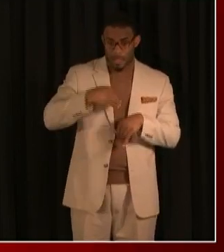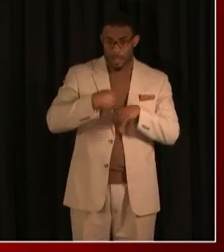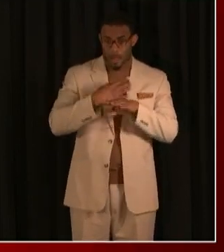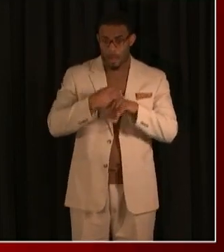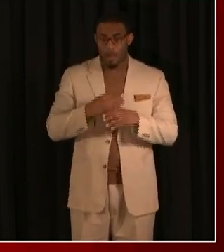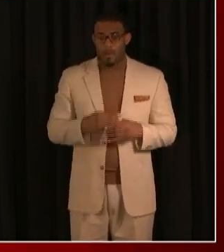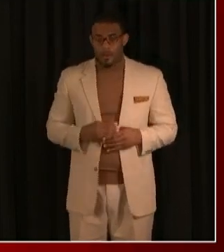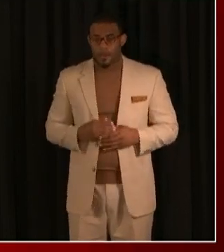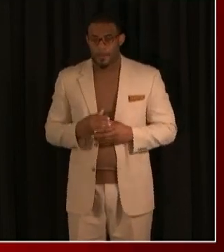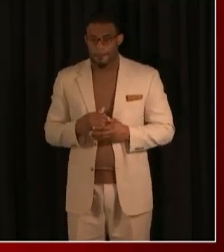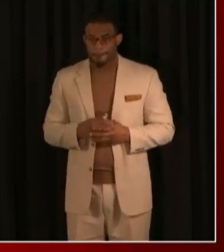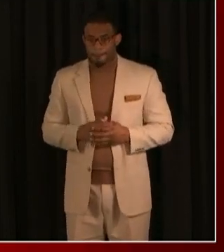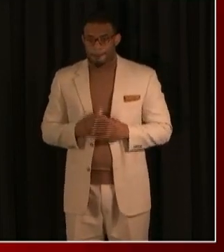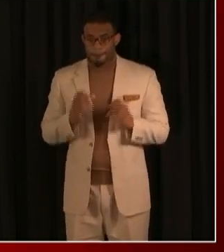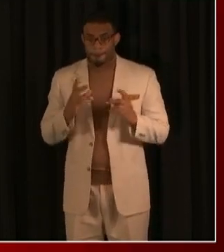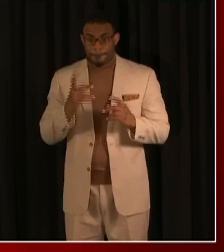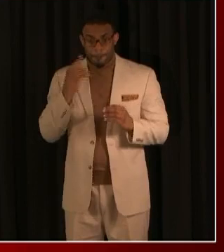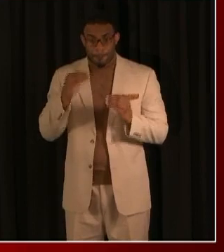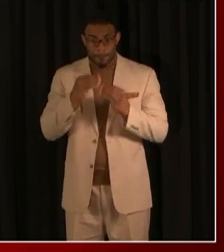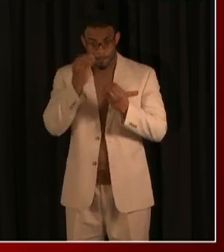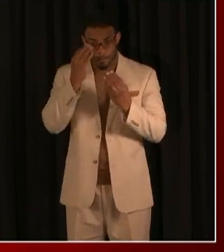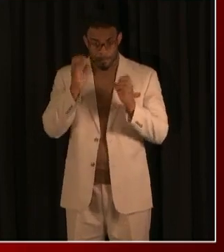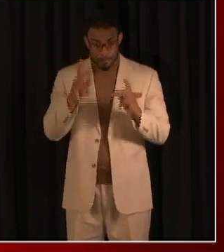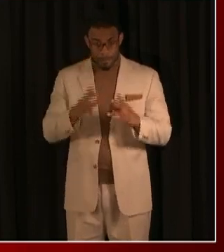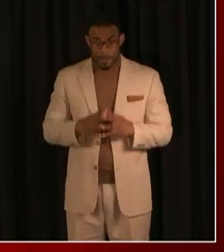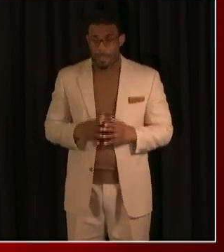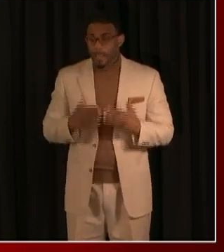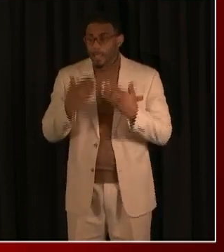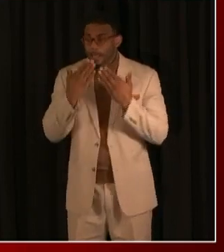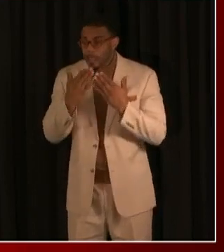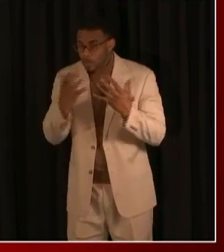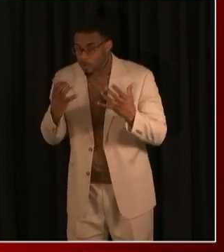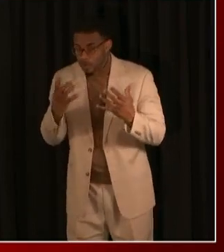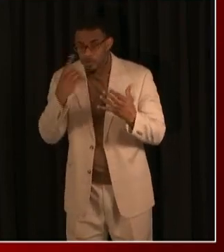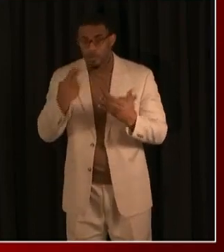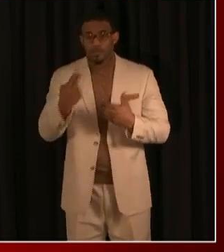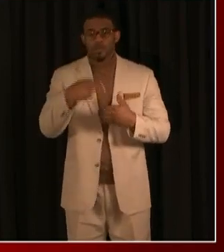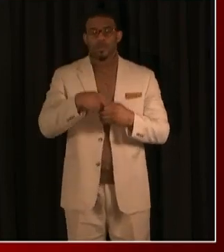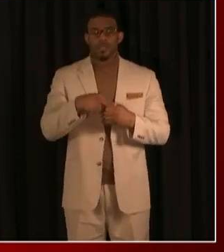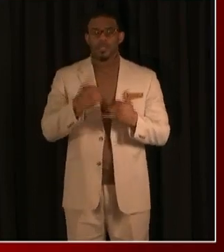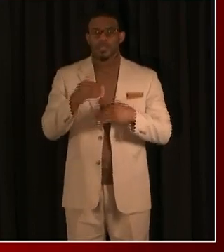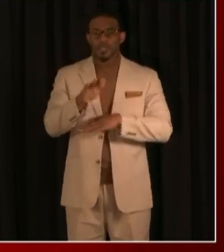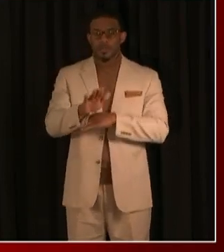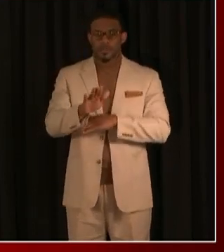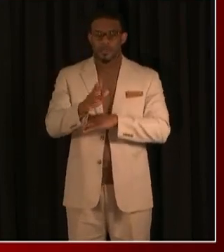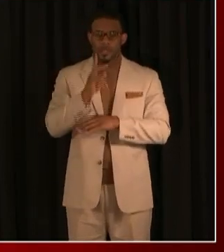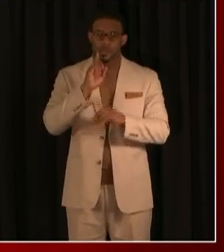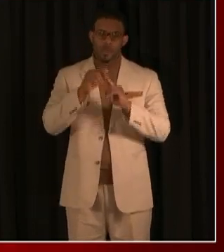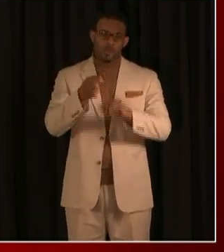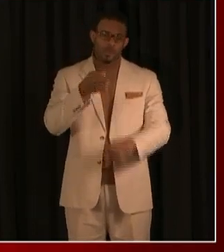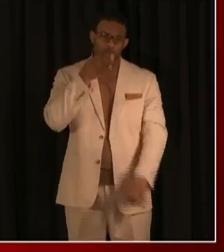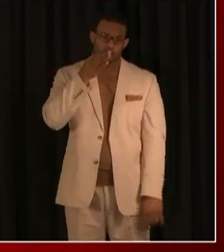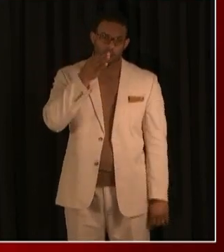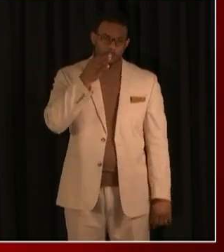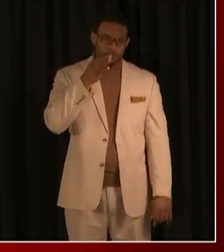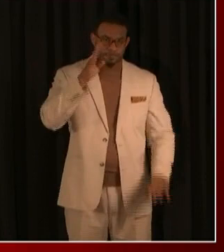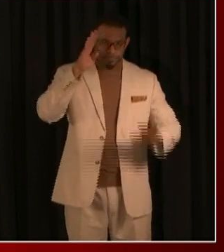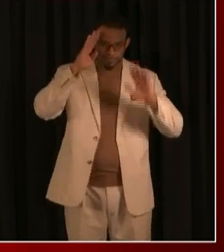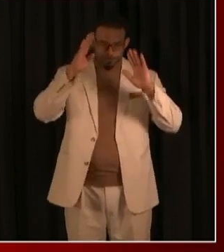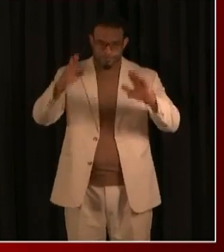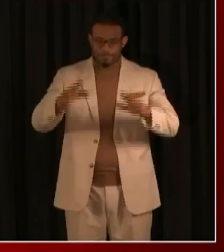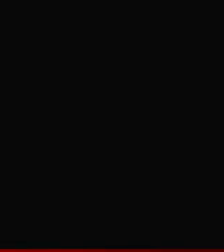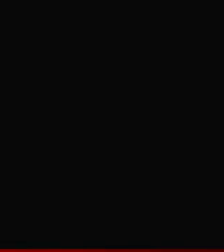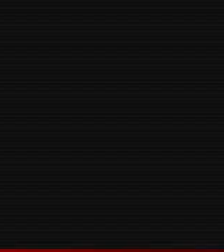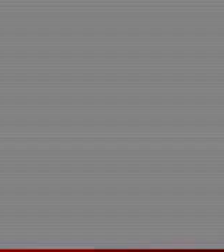for that call, and the MOCRS will follow up with more information on that call. So thank you all so much for joining us this evening, and we'll talk to you soon.